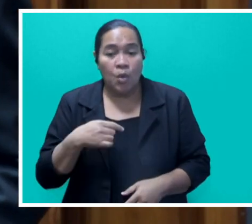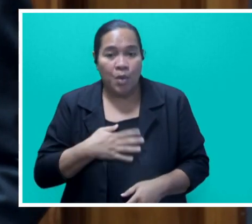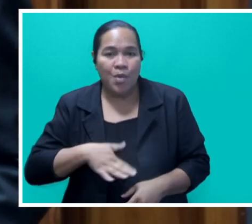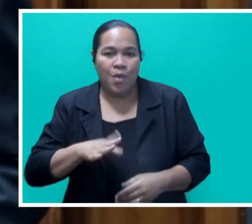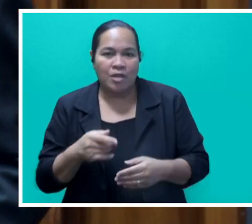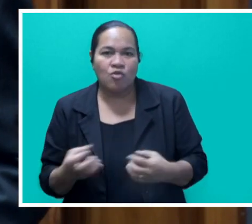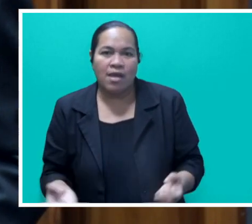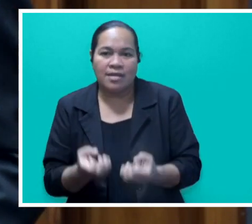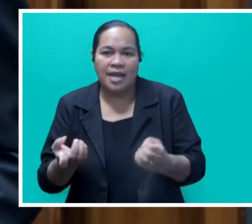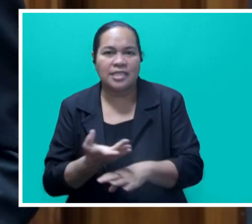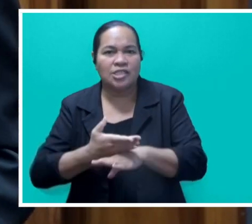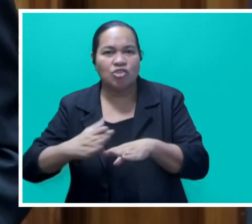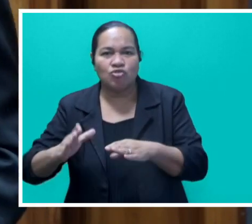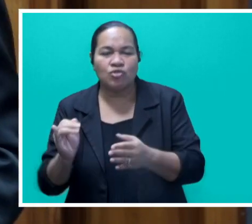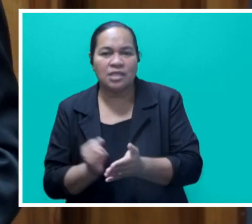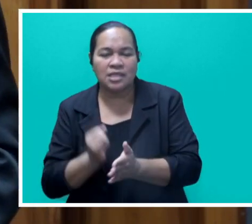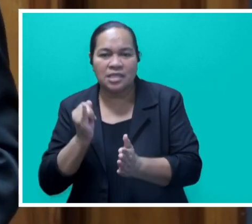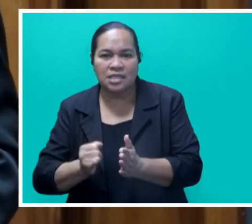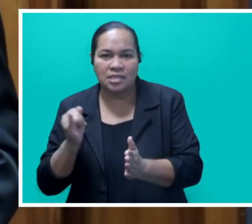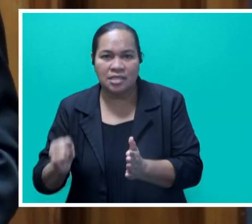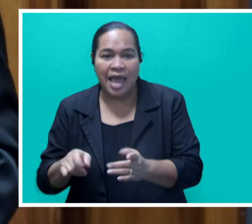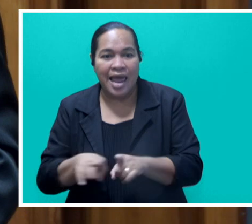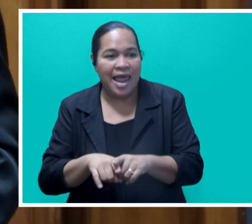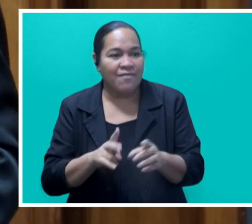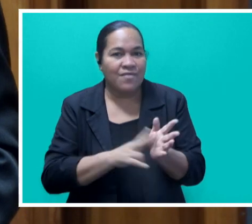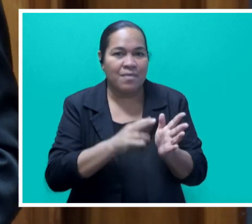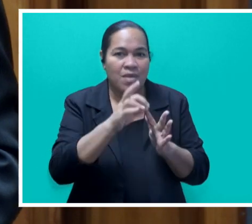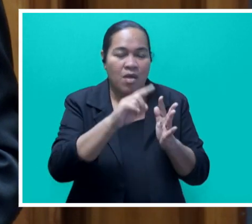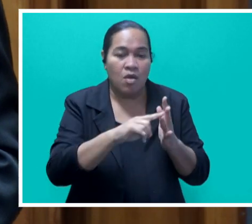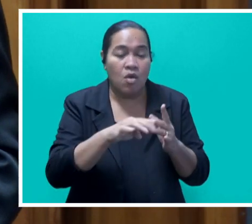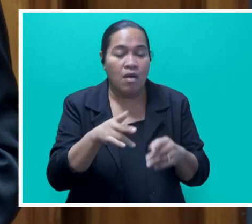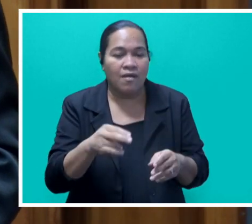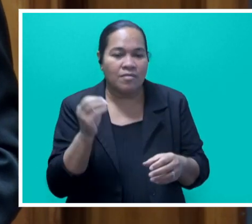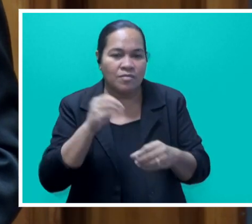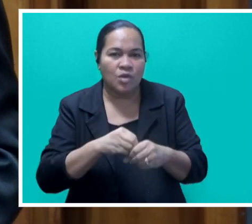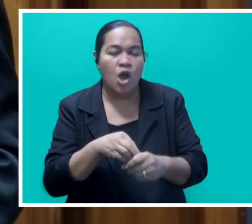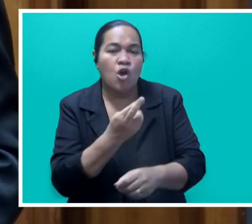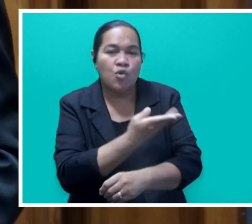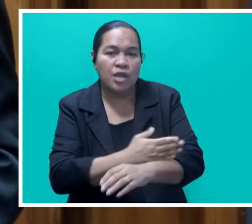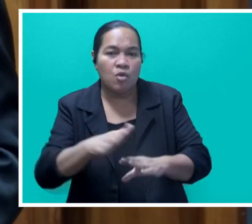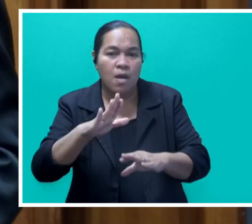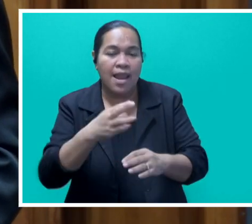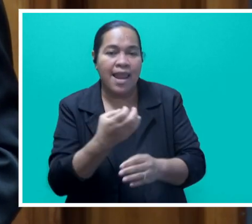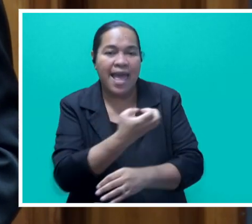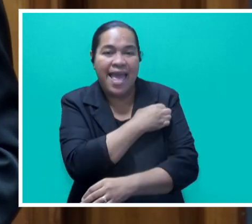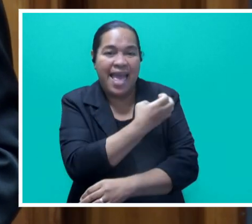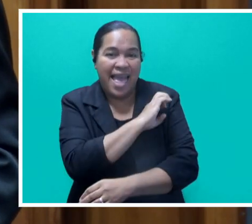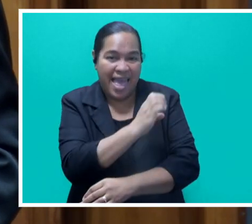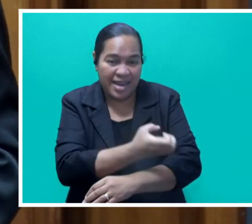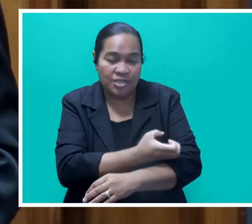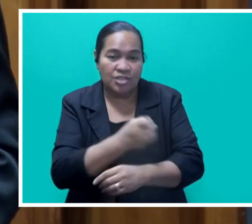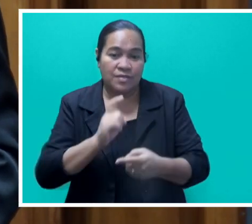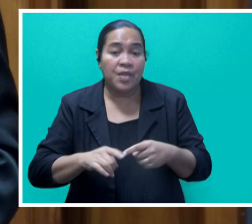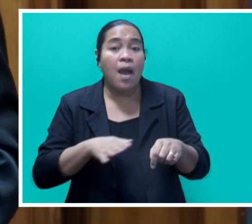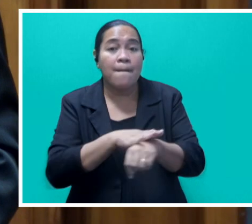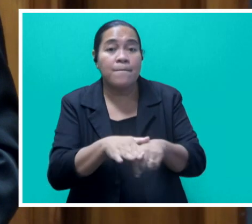new industries, such as the BPO, green manufacturing, renewable energy, to name a few. The blue economy